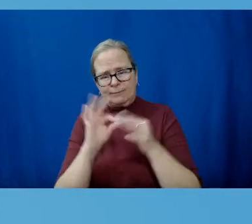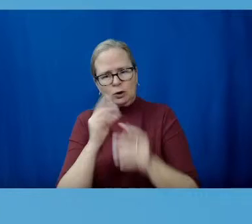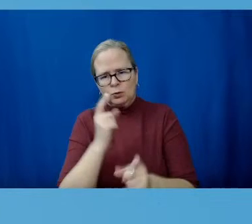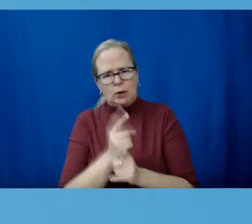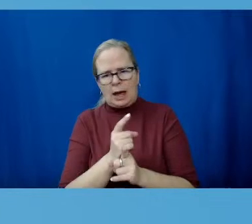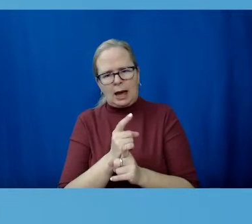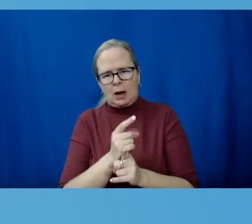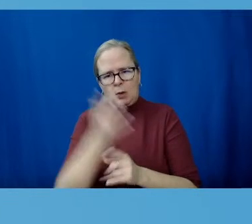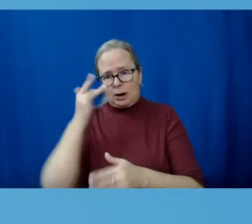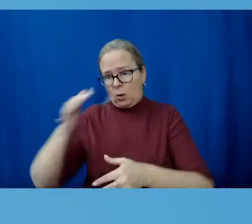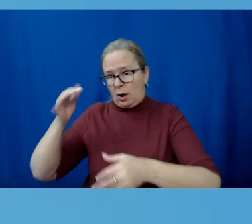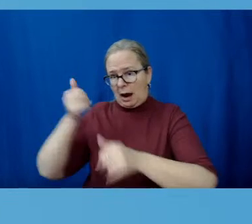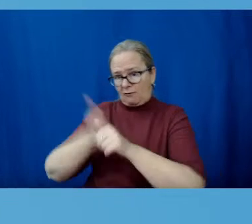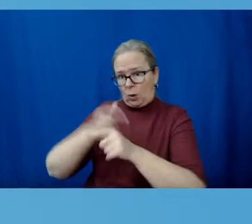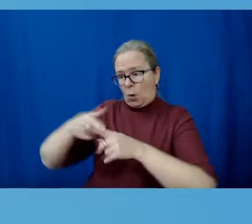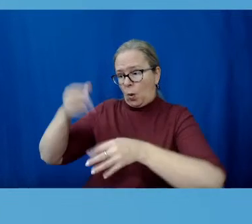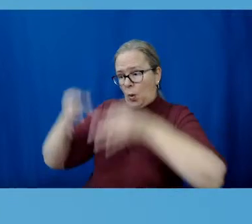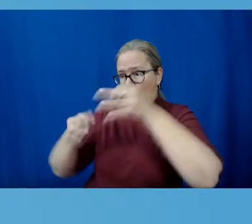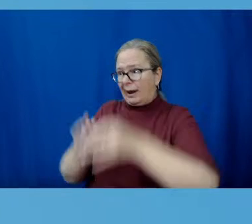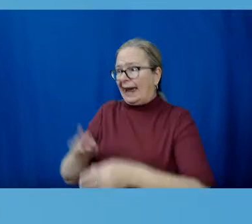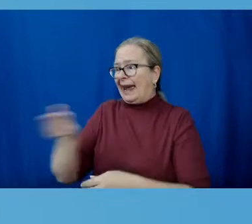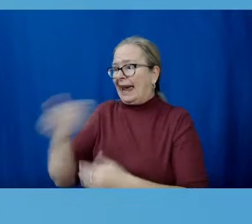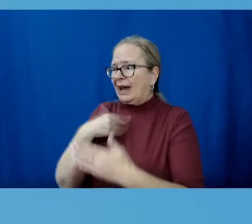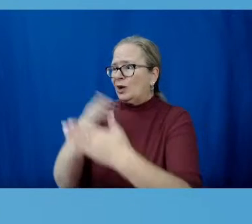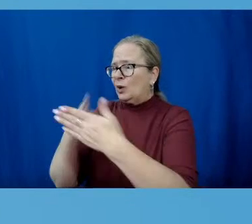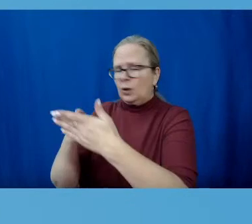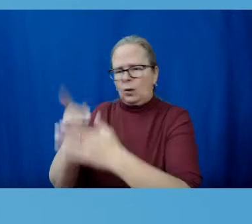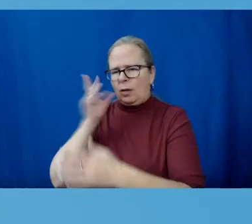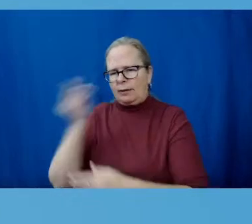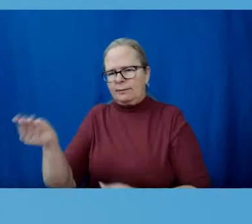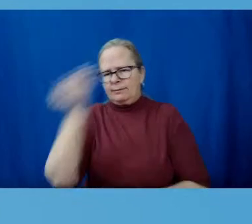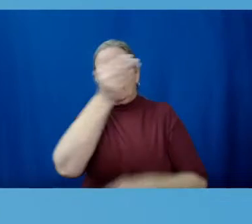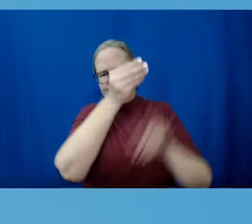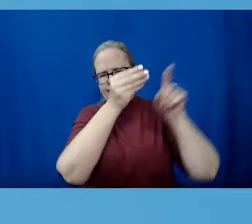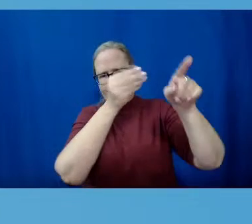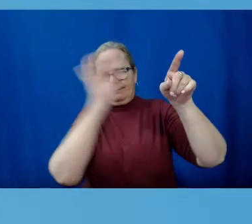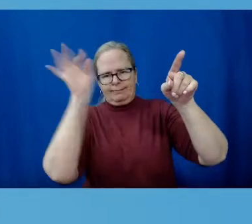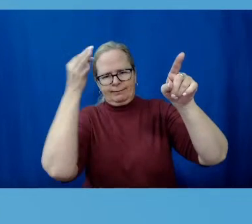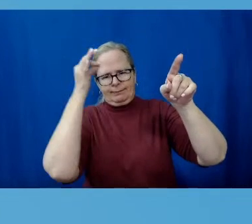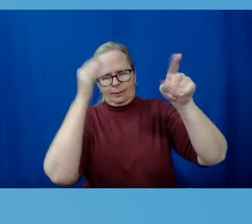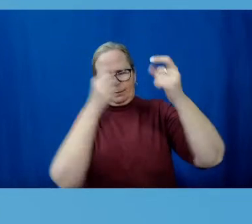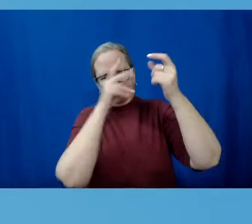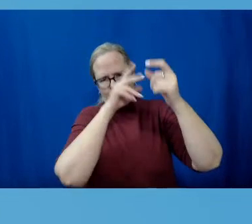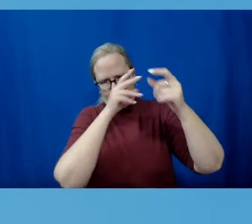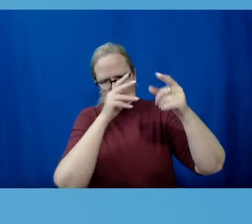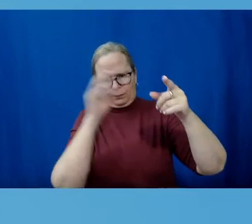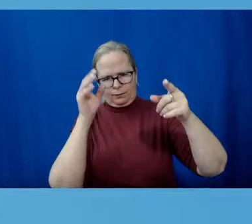different jurisdictions delivering healthcare, plus the federal government, and it can get really confusing as to what's actually going on.